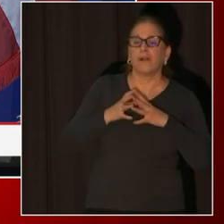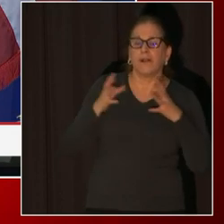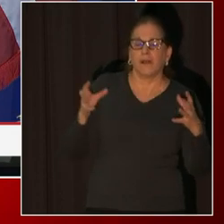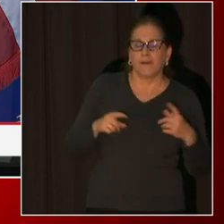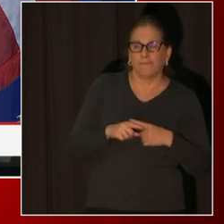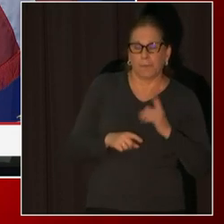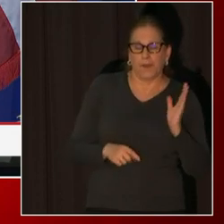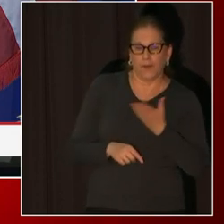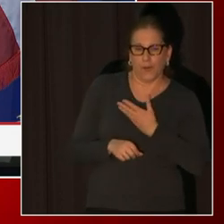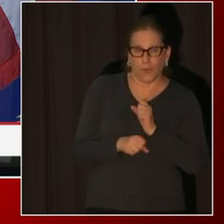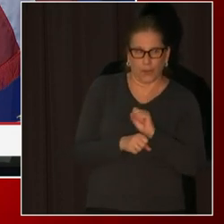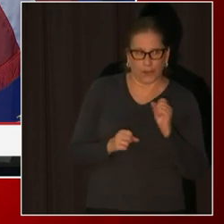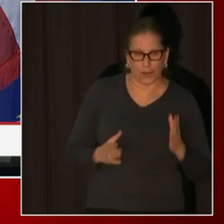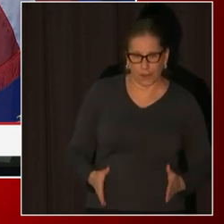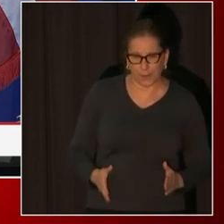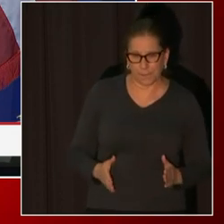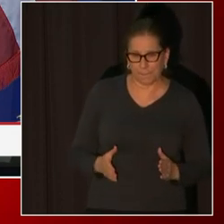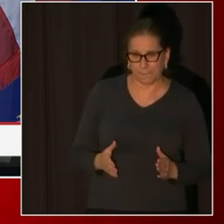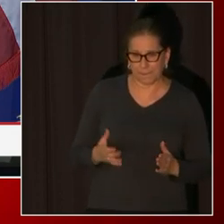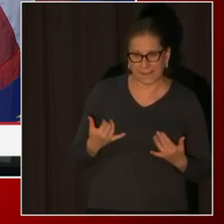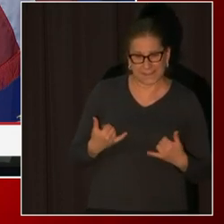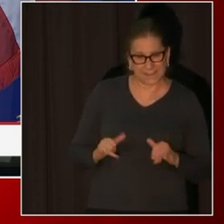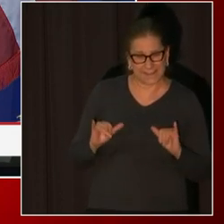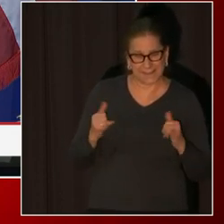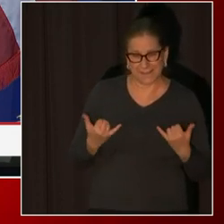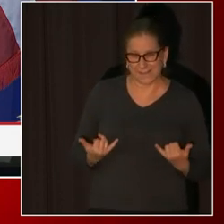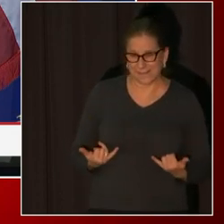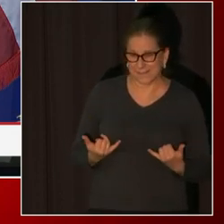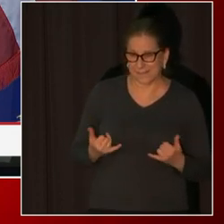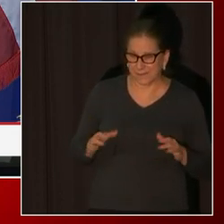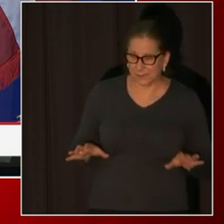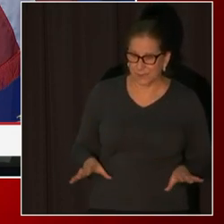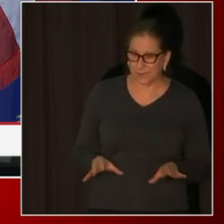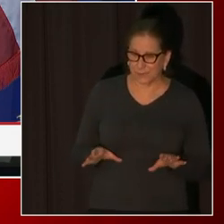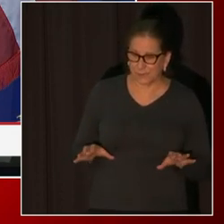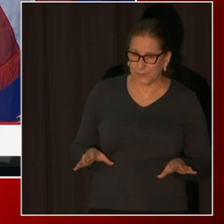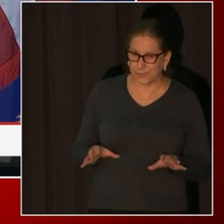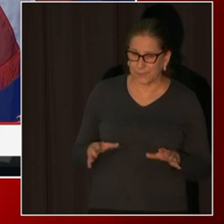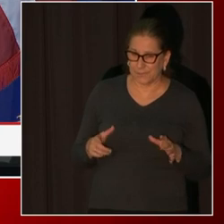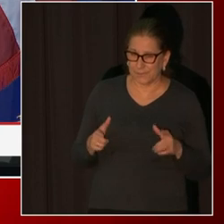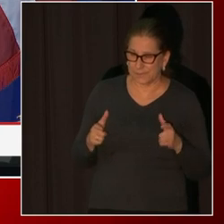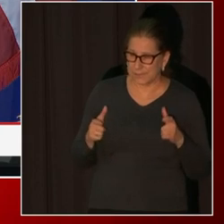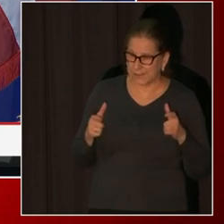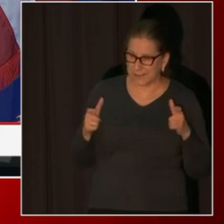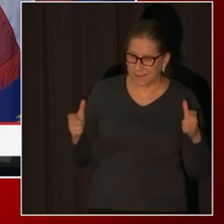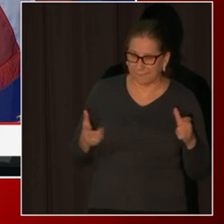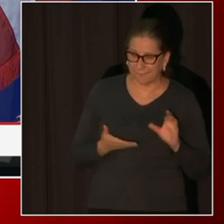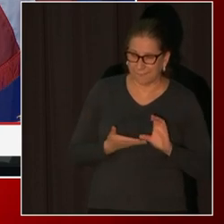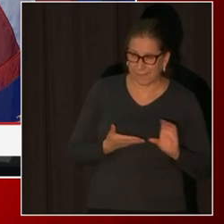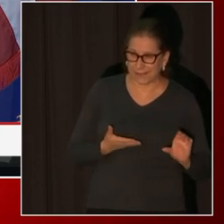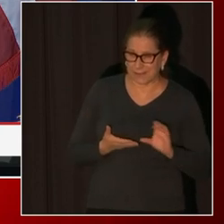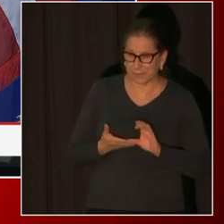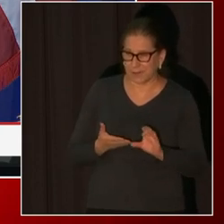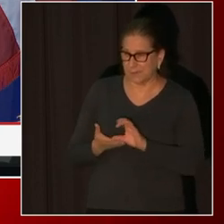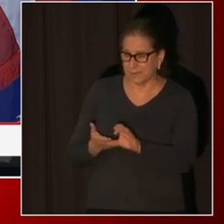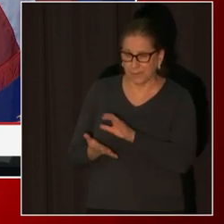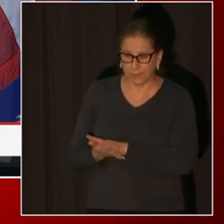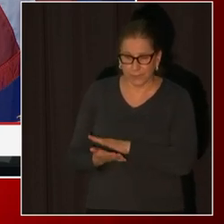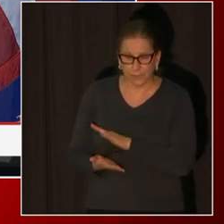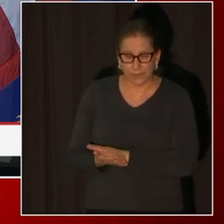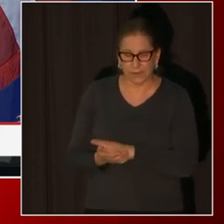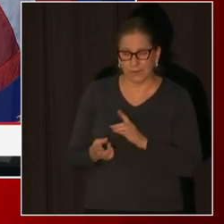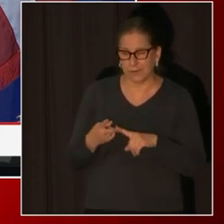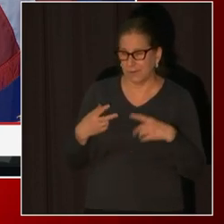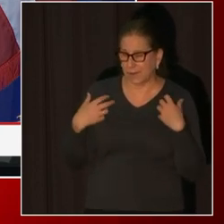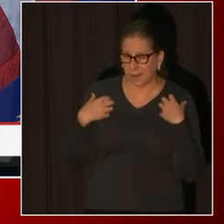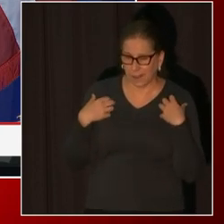And we are still making very significant investments in schools, in health, and in how we will